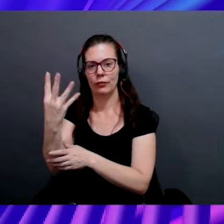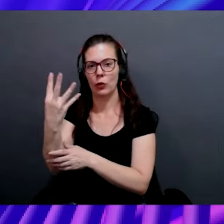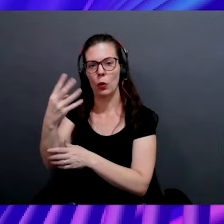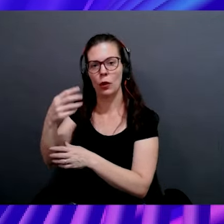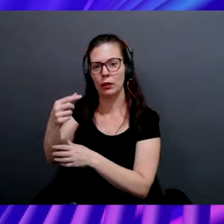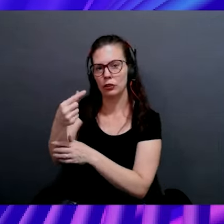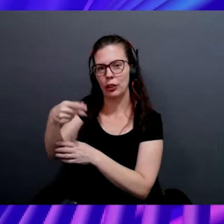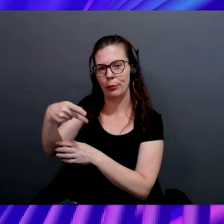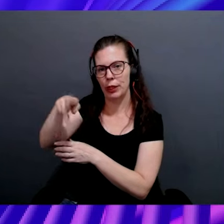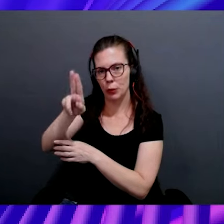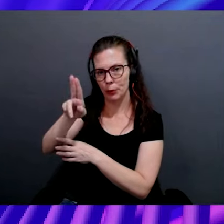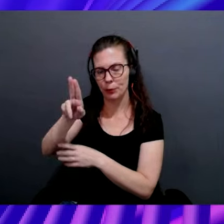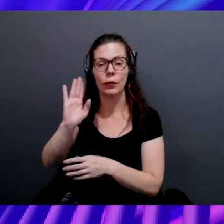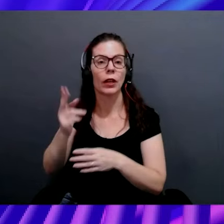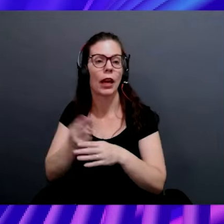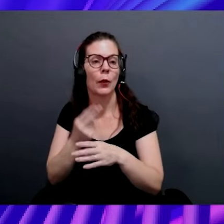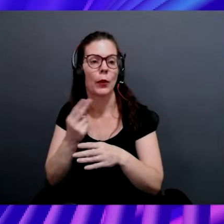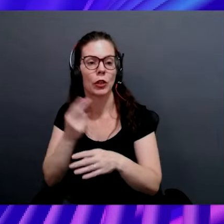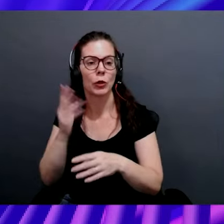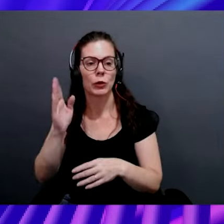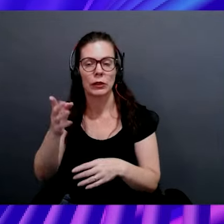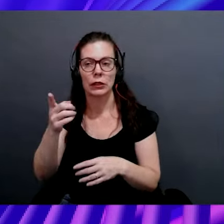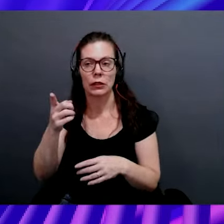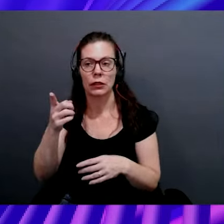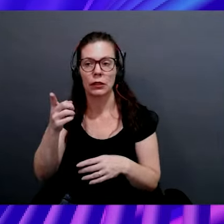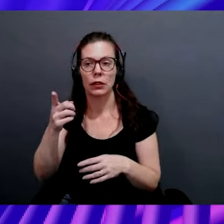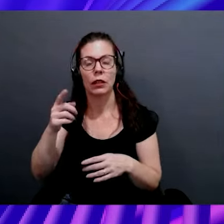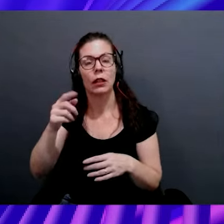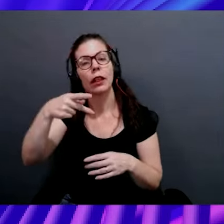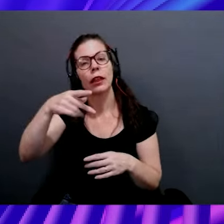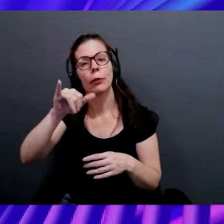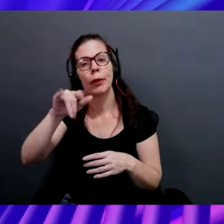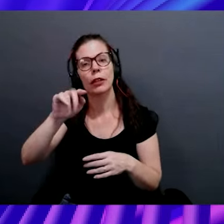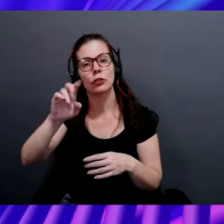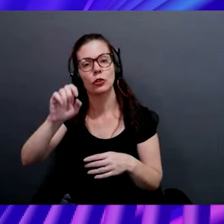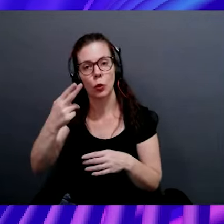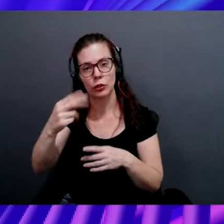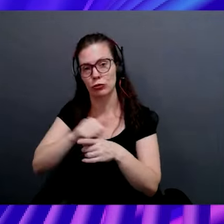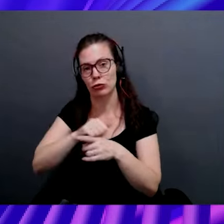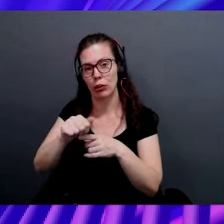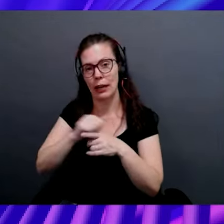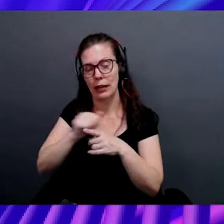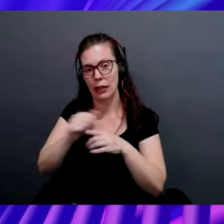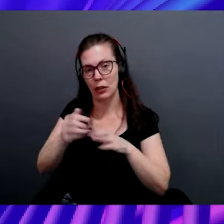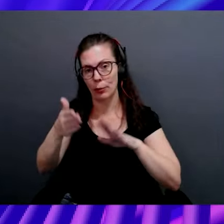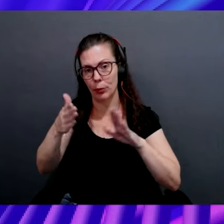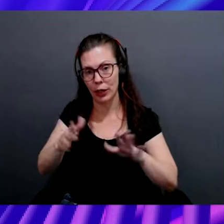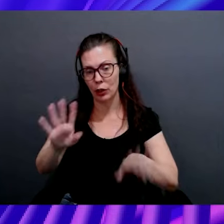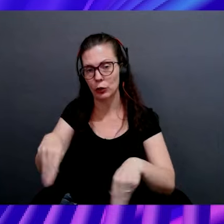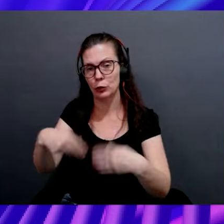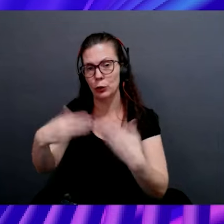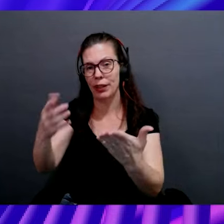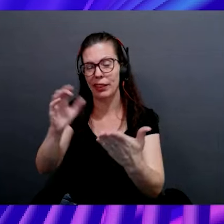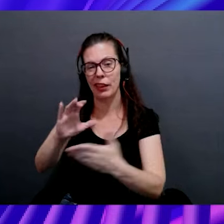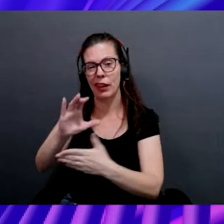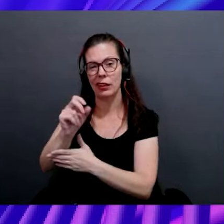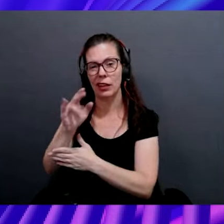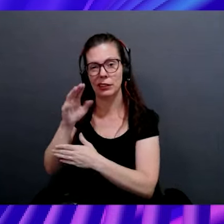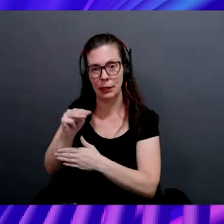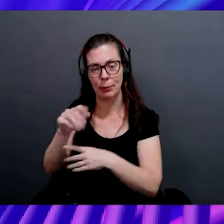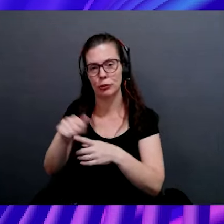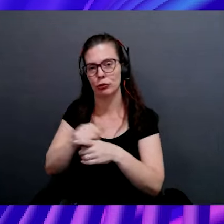I will use the PyTorch training operator to submit this custom training job, and